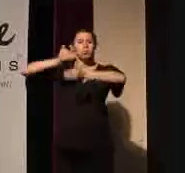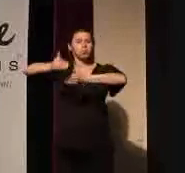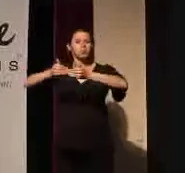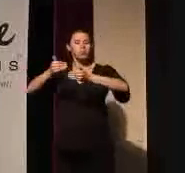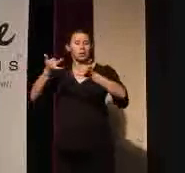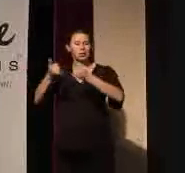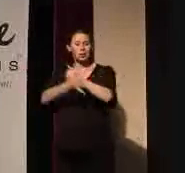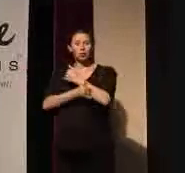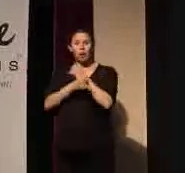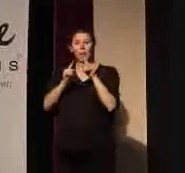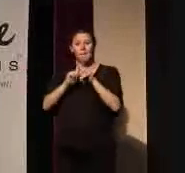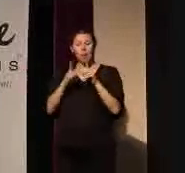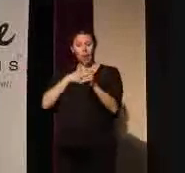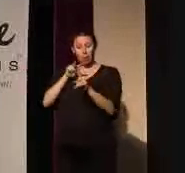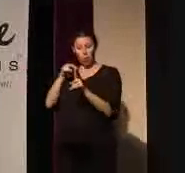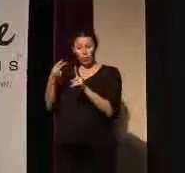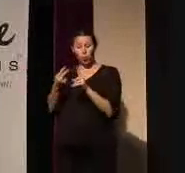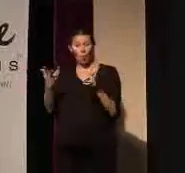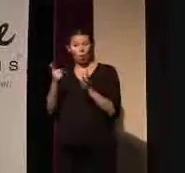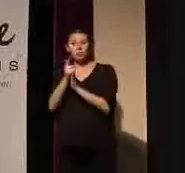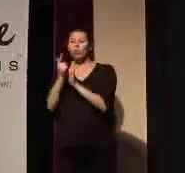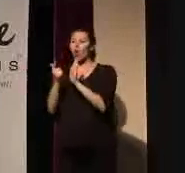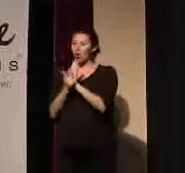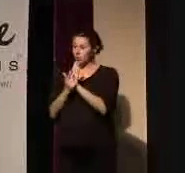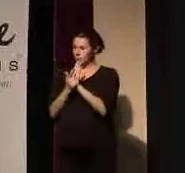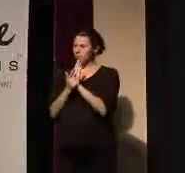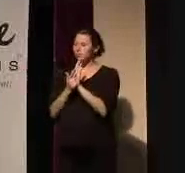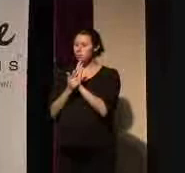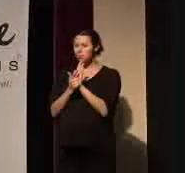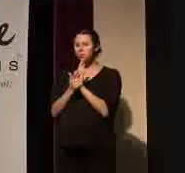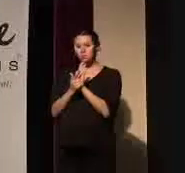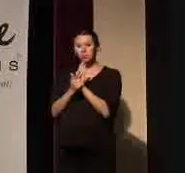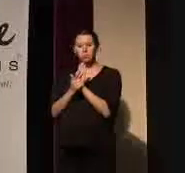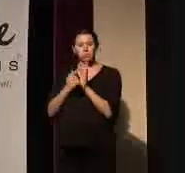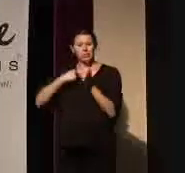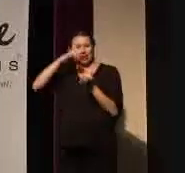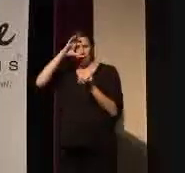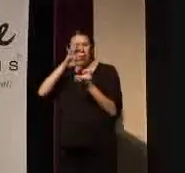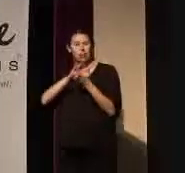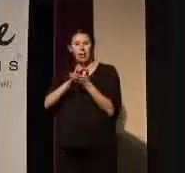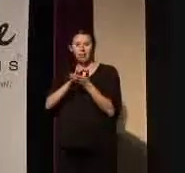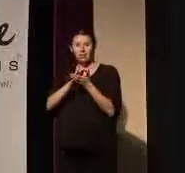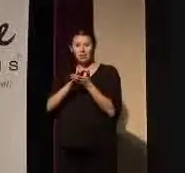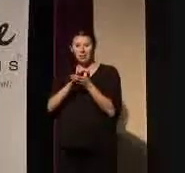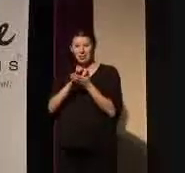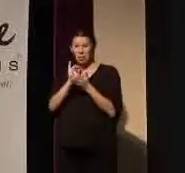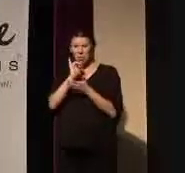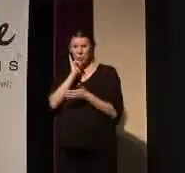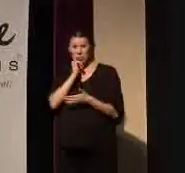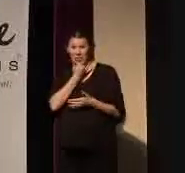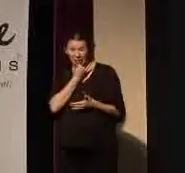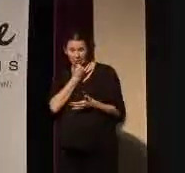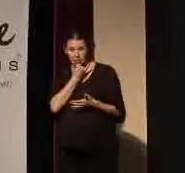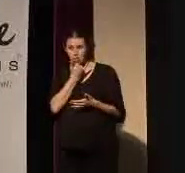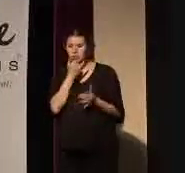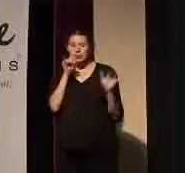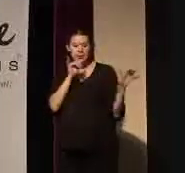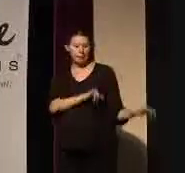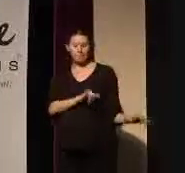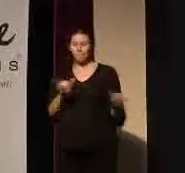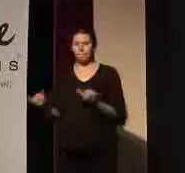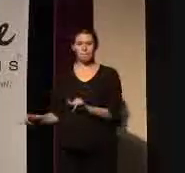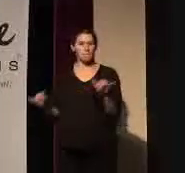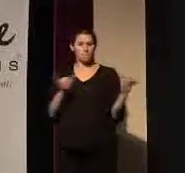law. I believe that we are making some of the very same mistakes in this case that were made in